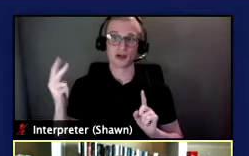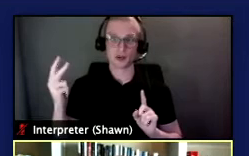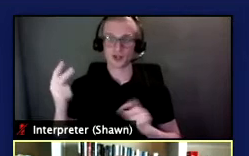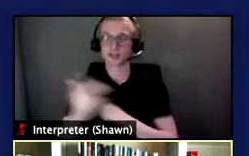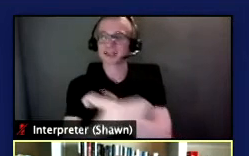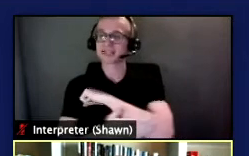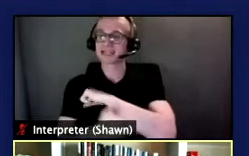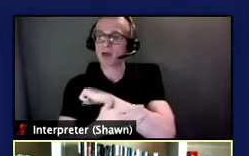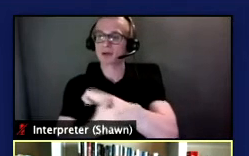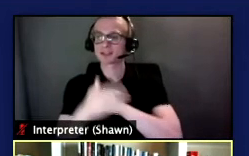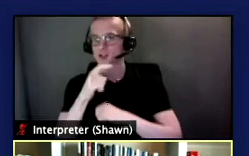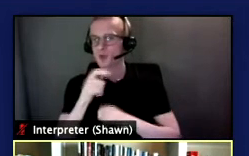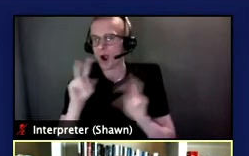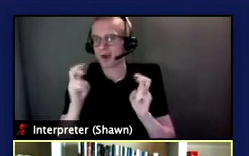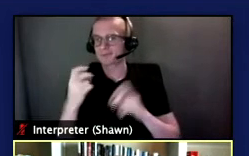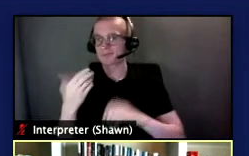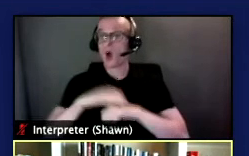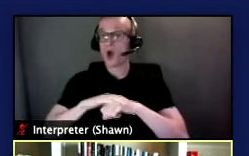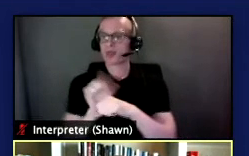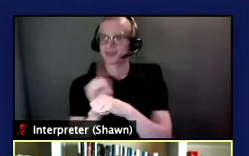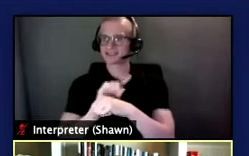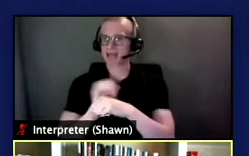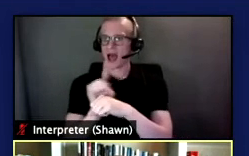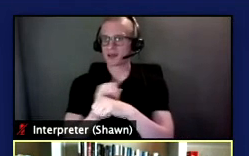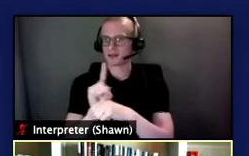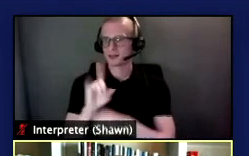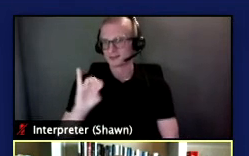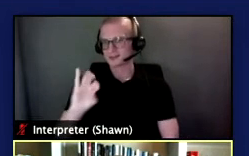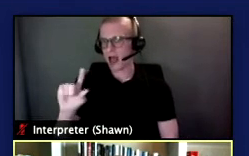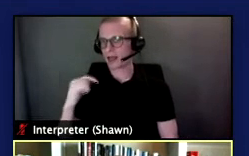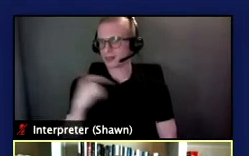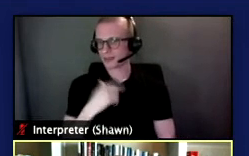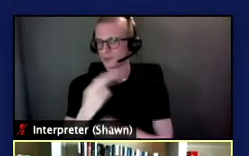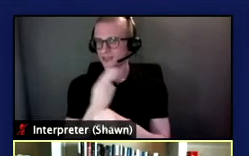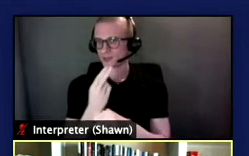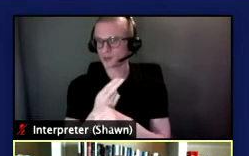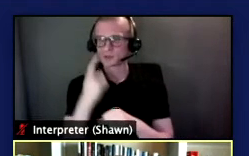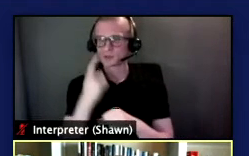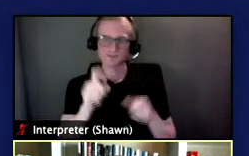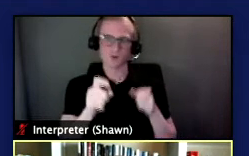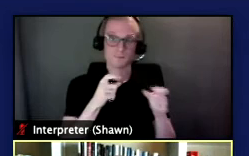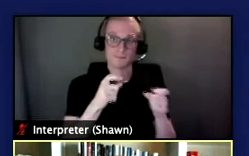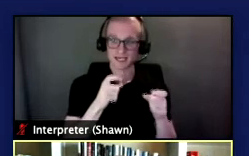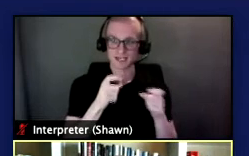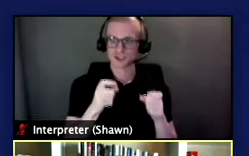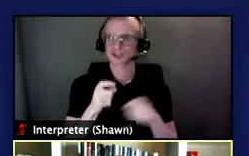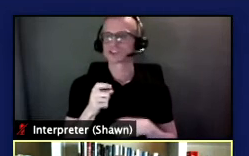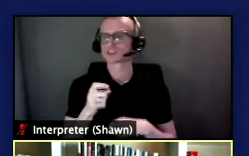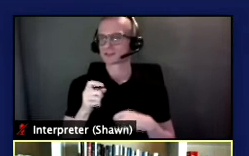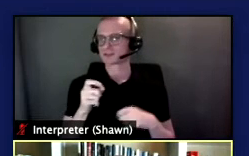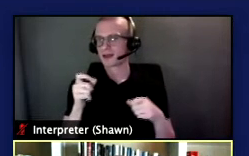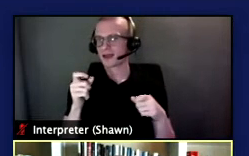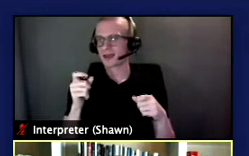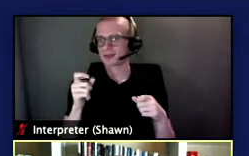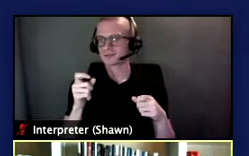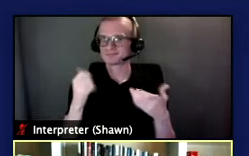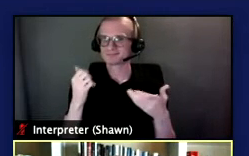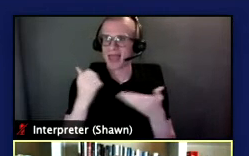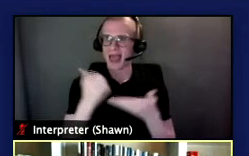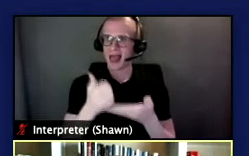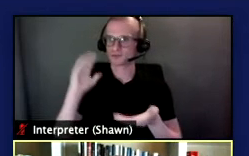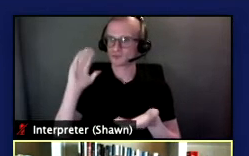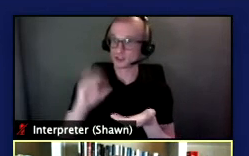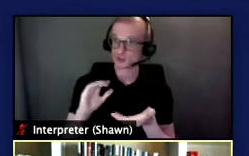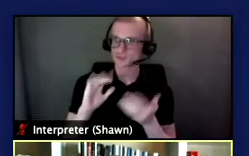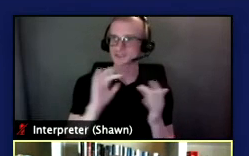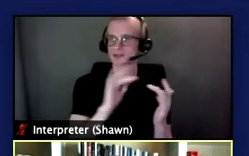dial, the dial that we use to mitigate and close down and reduce contacts.